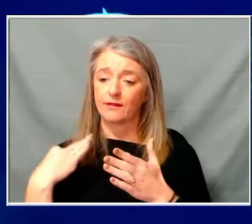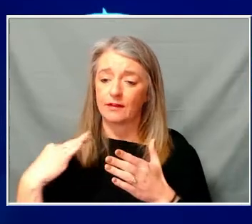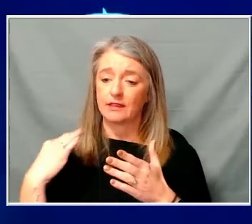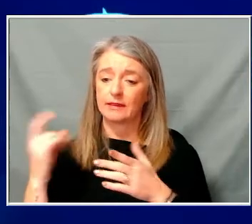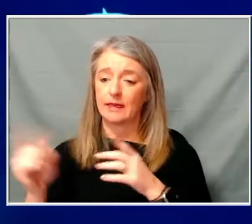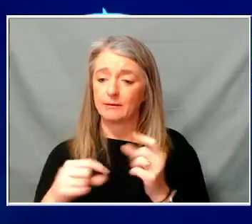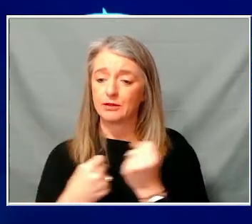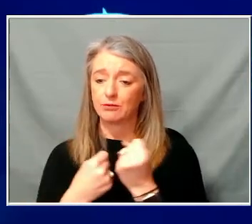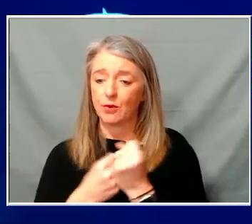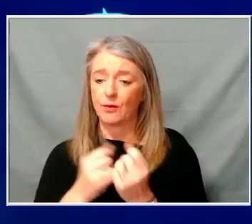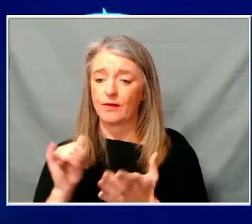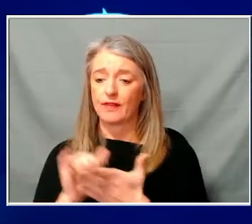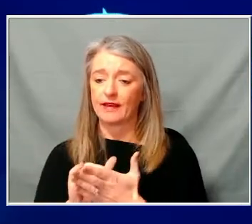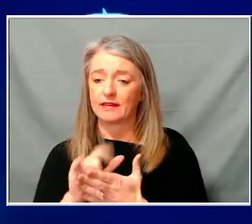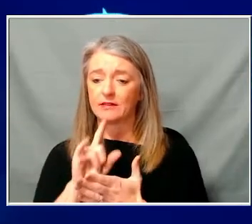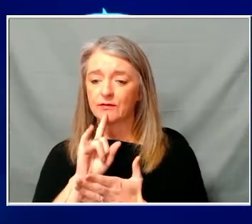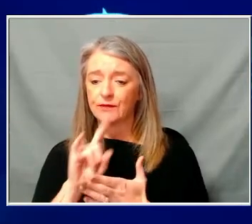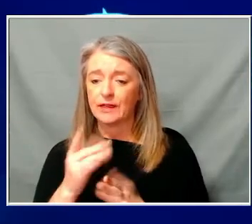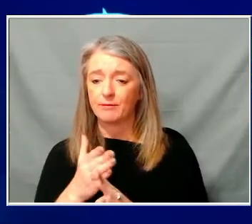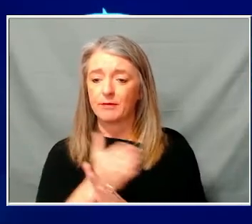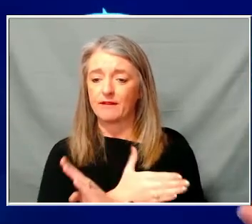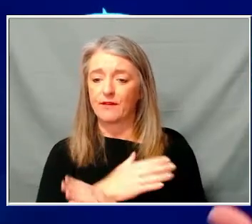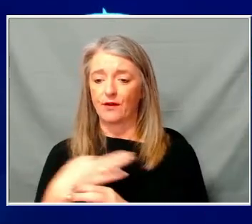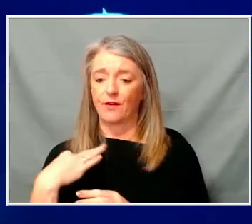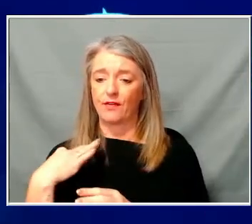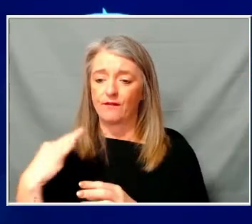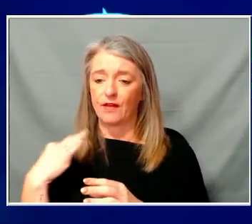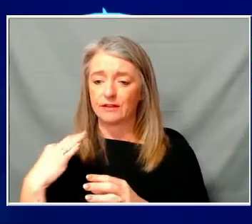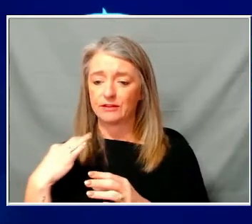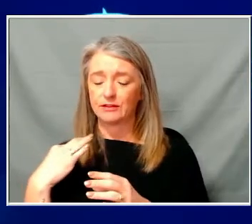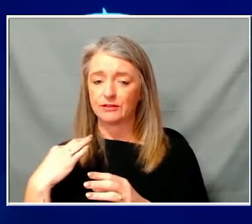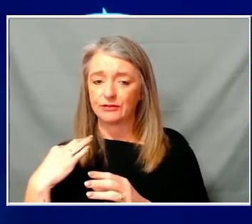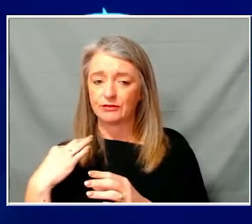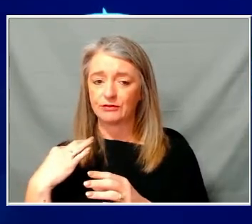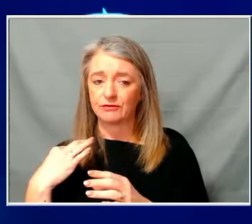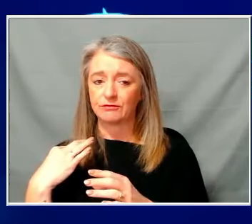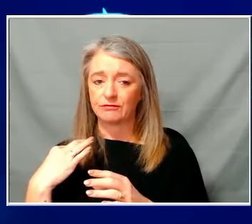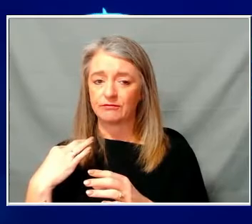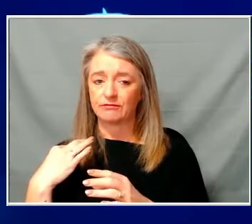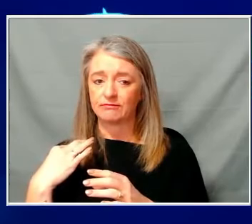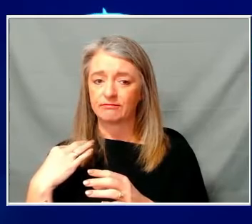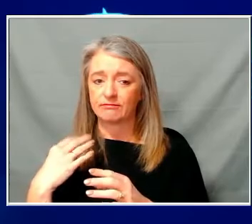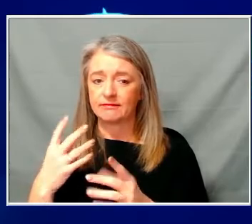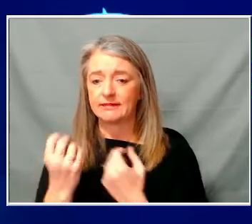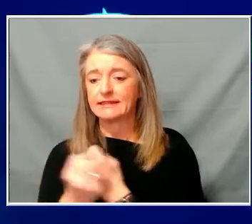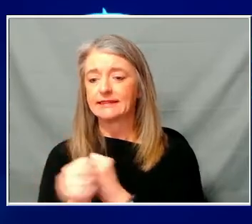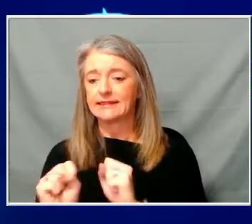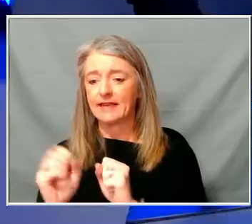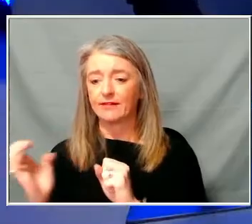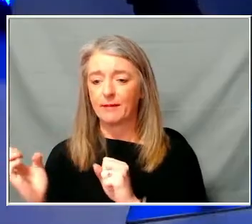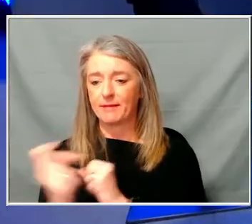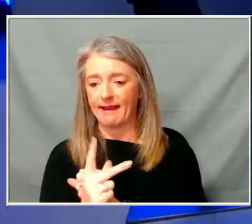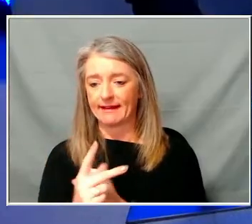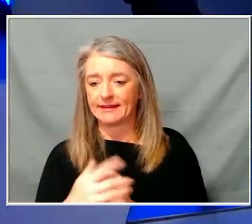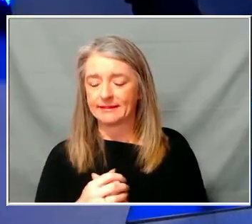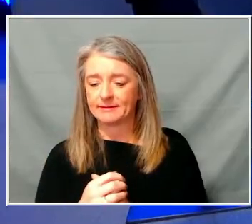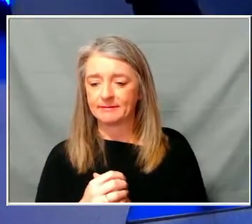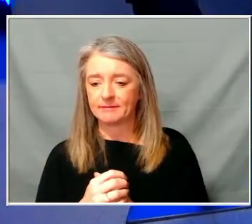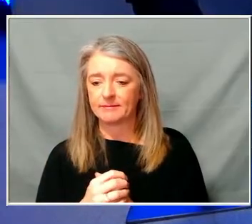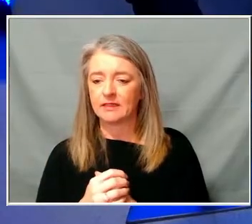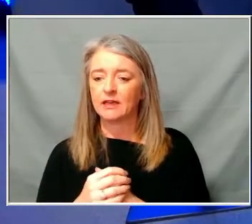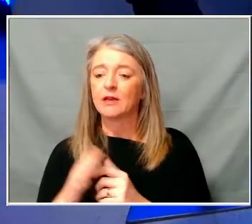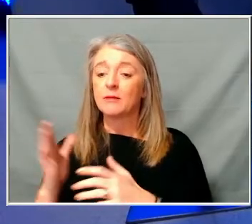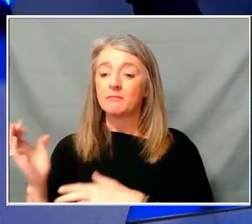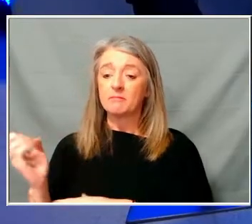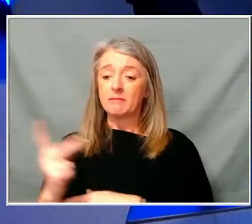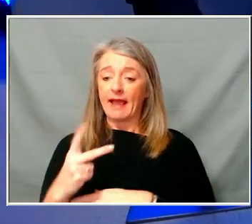that. That was all before our volunteers were safely brought back. Yeah, you would bring them back slowly but surely